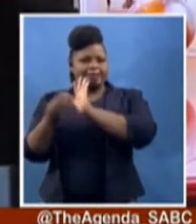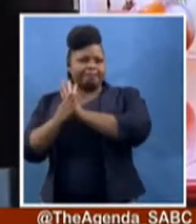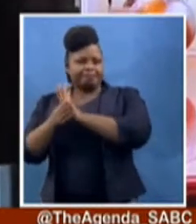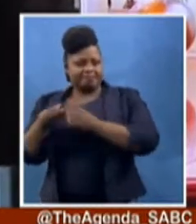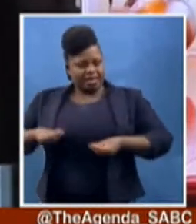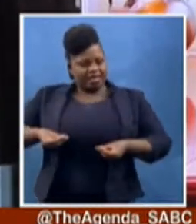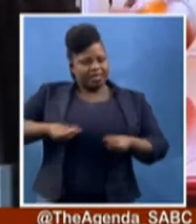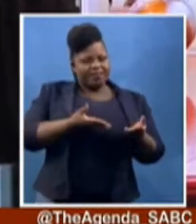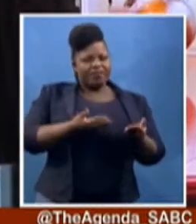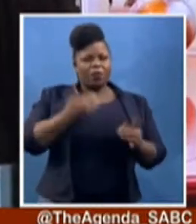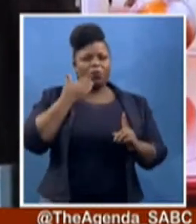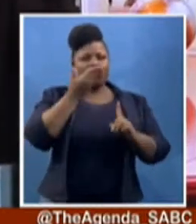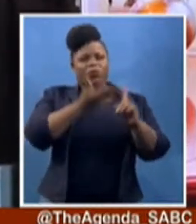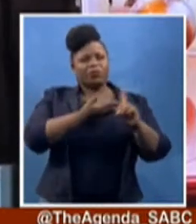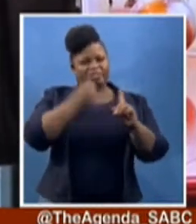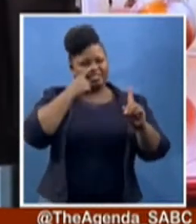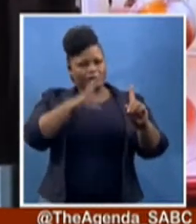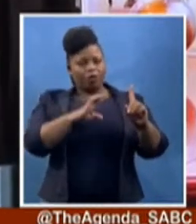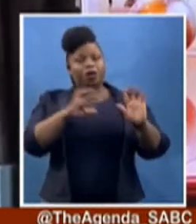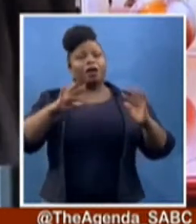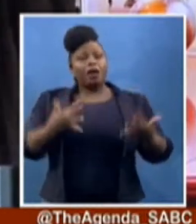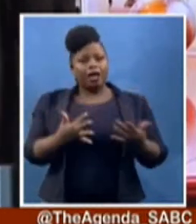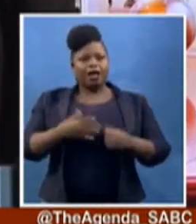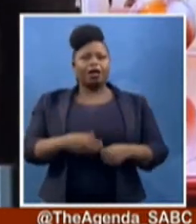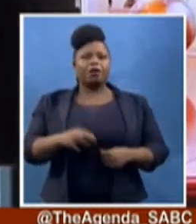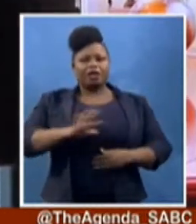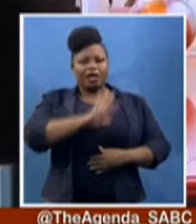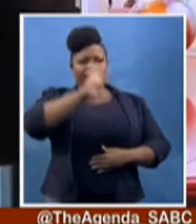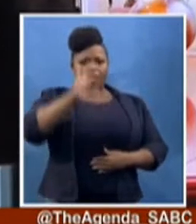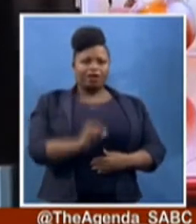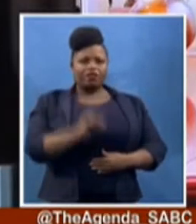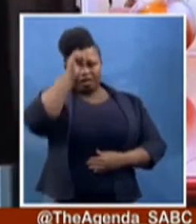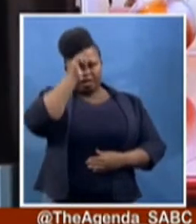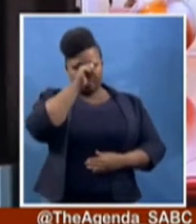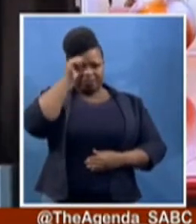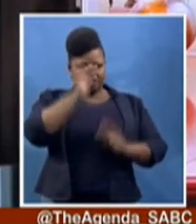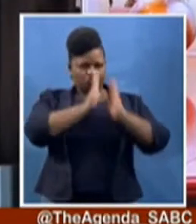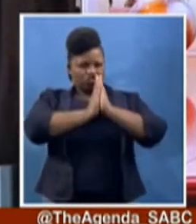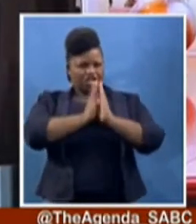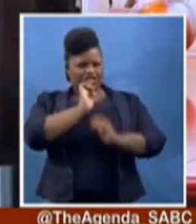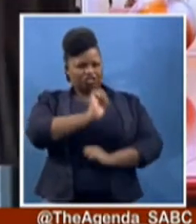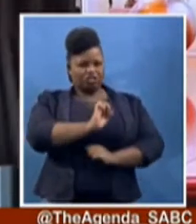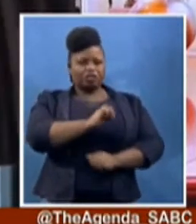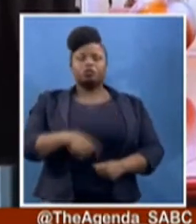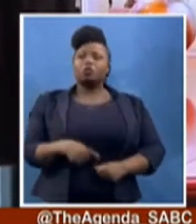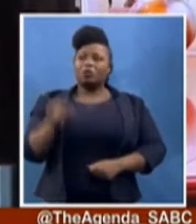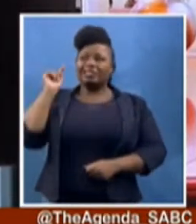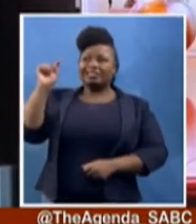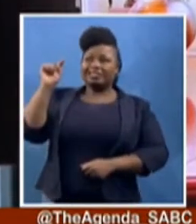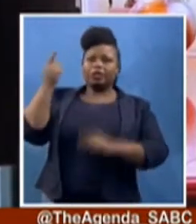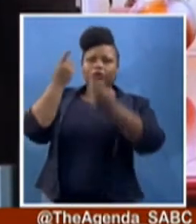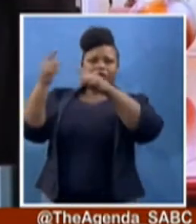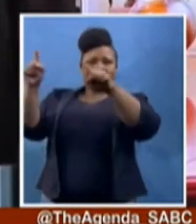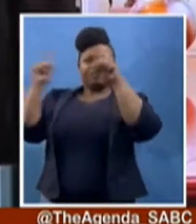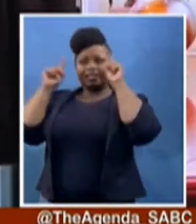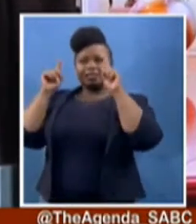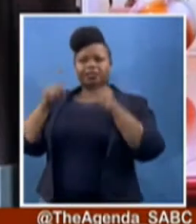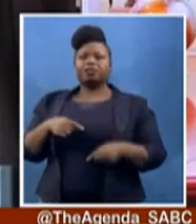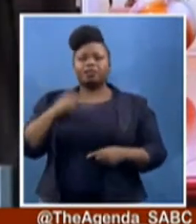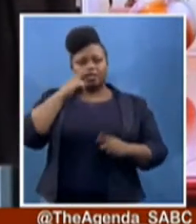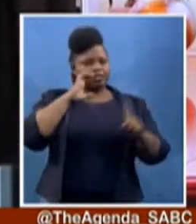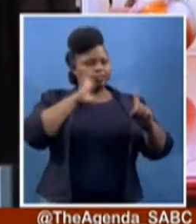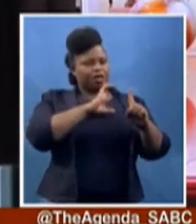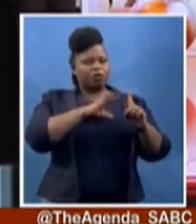African Methodist Episcopal Church. It was at Wilberforce that Charlotte would meet and marry her husband,